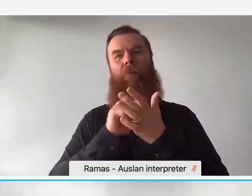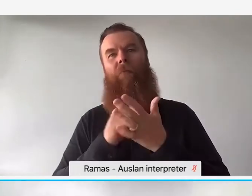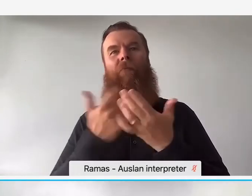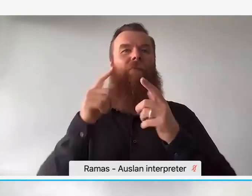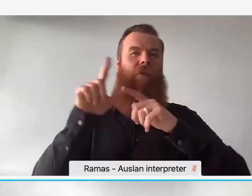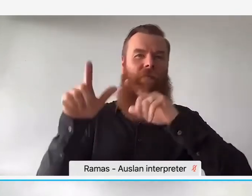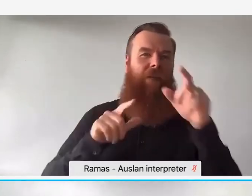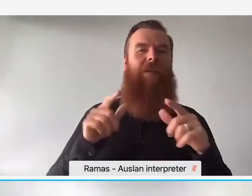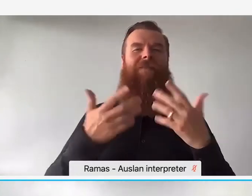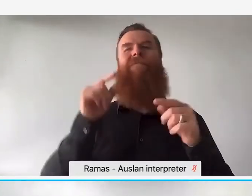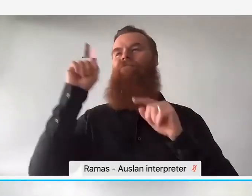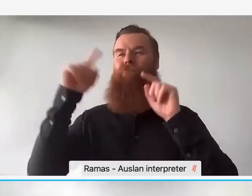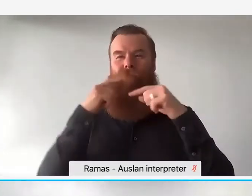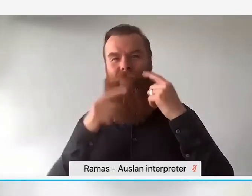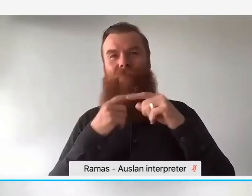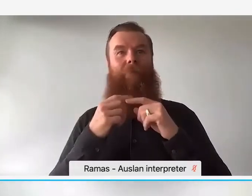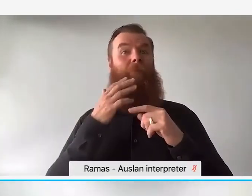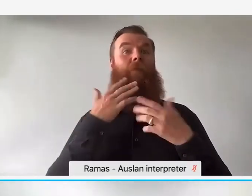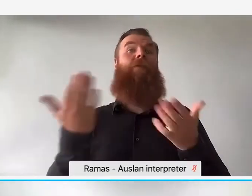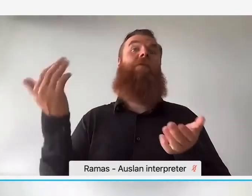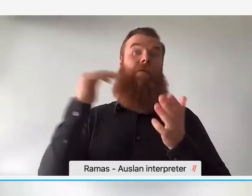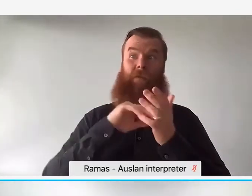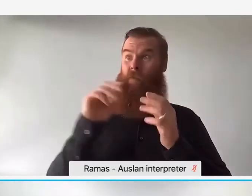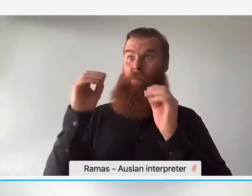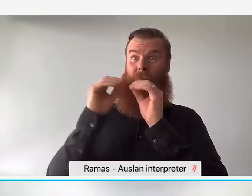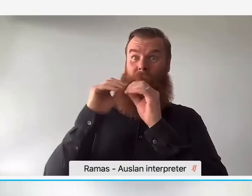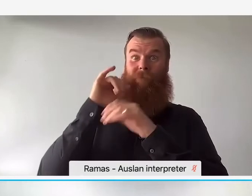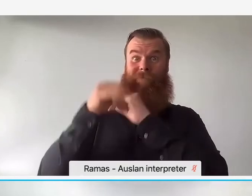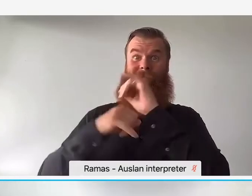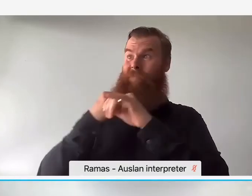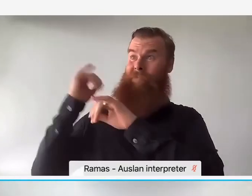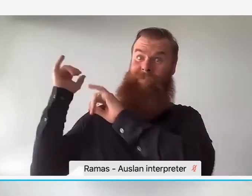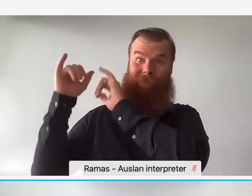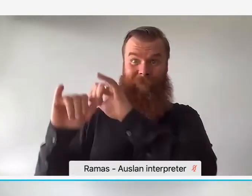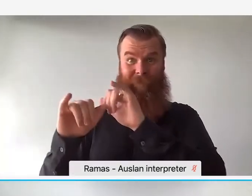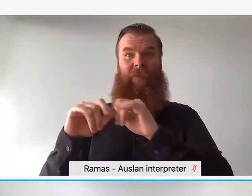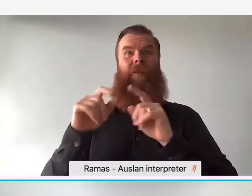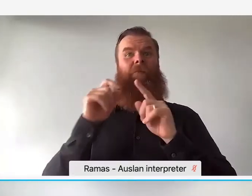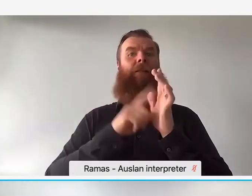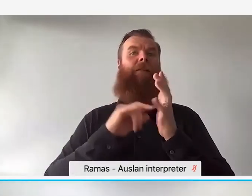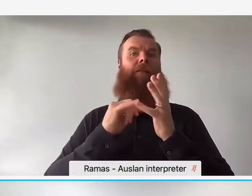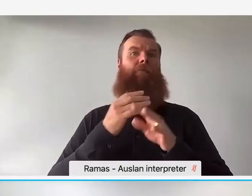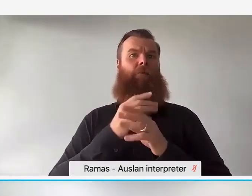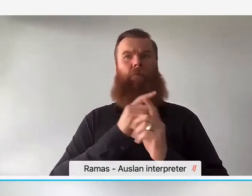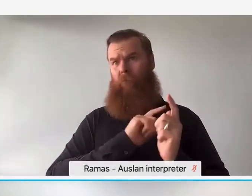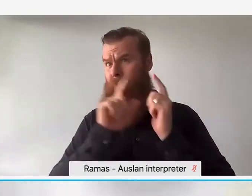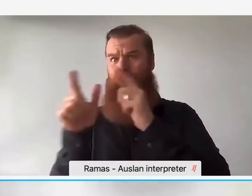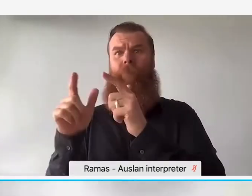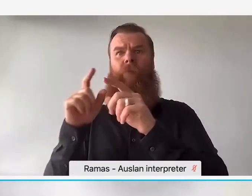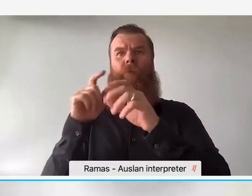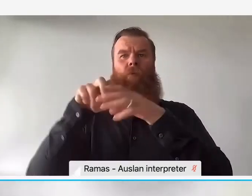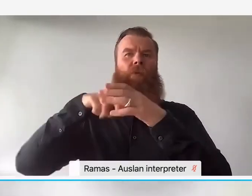On arrival at the Brisbane International Airport, the PLS workers were taken to Grantham for mandatory quarantine for 14